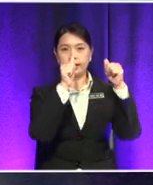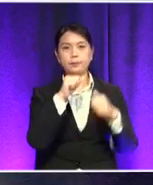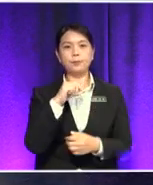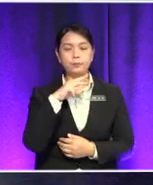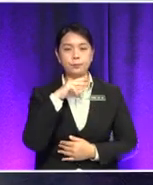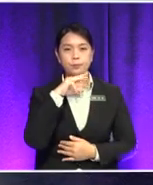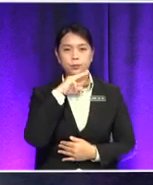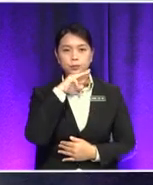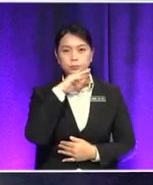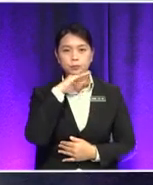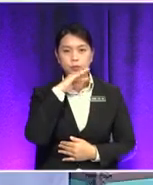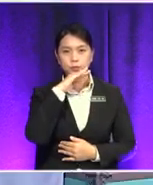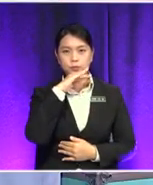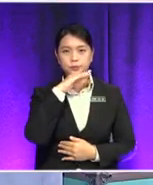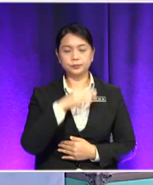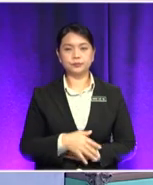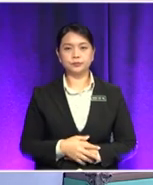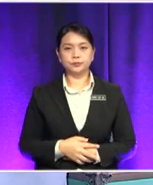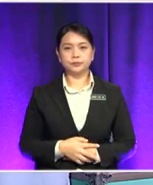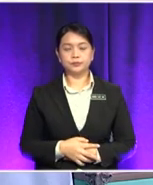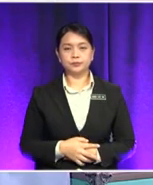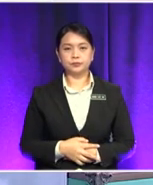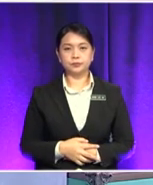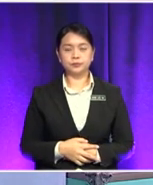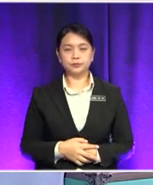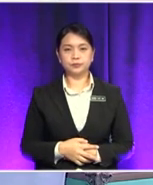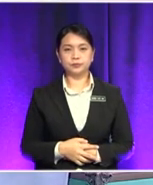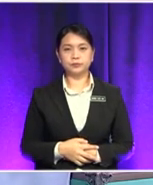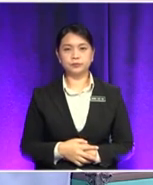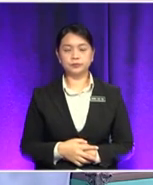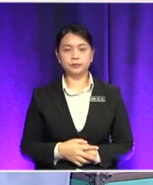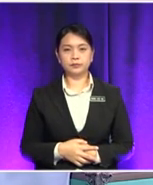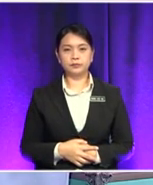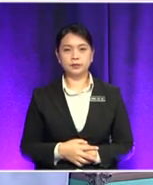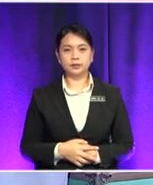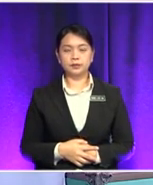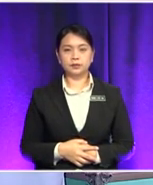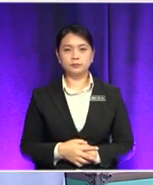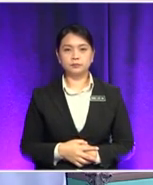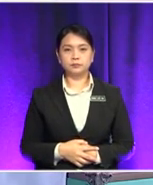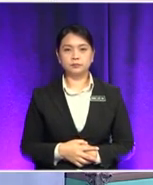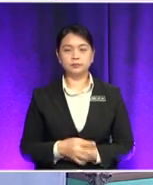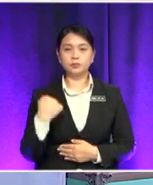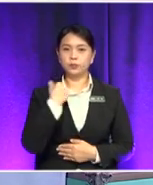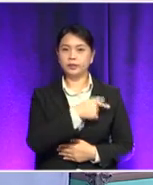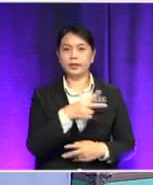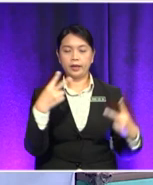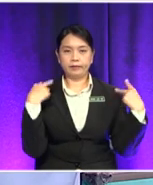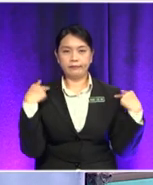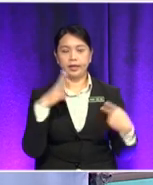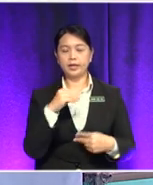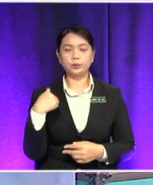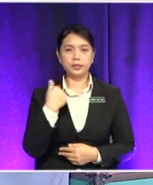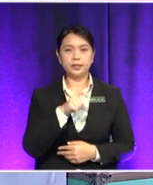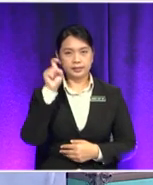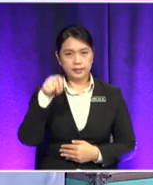And okay, we have all that consequences. Maybe we need to think of the solution